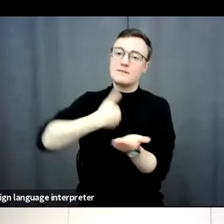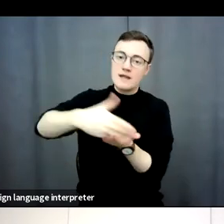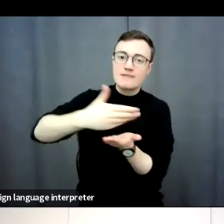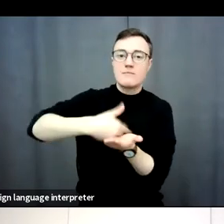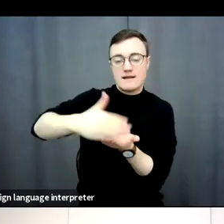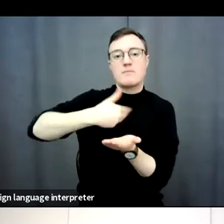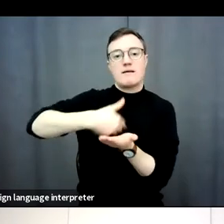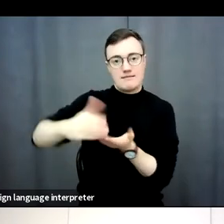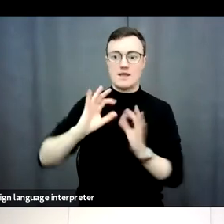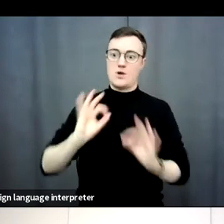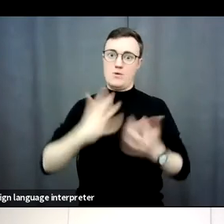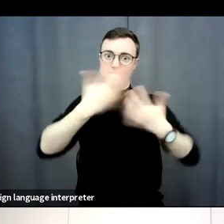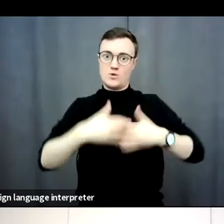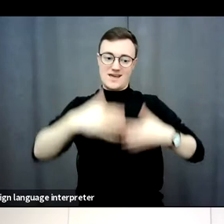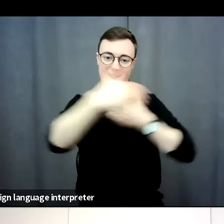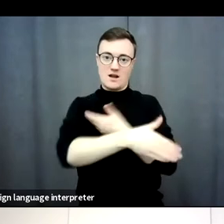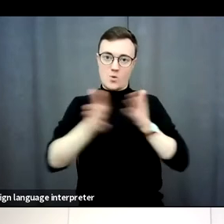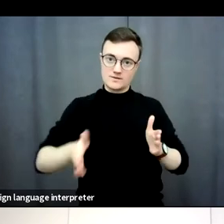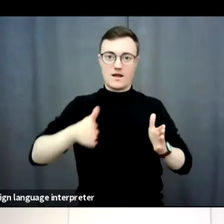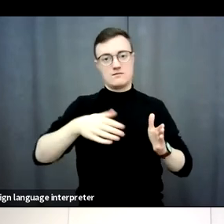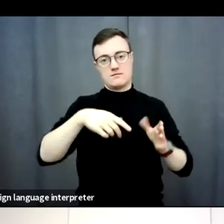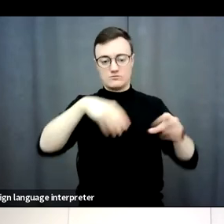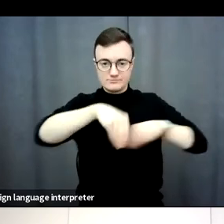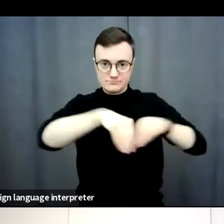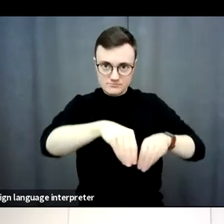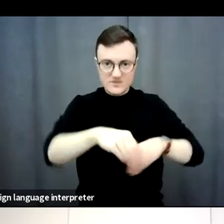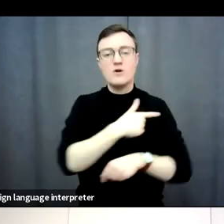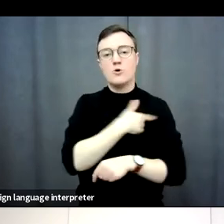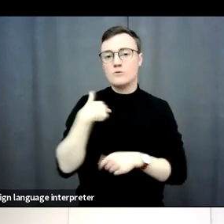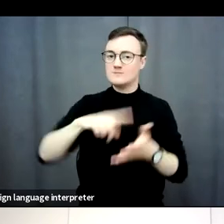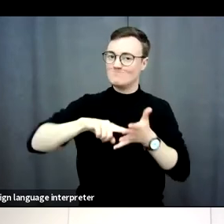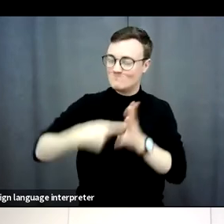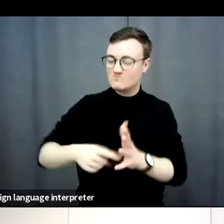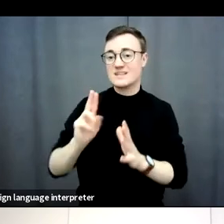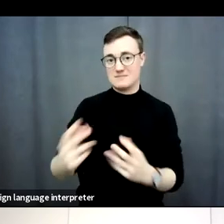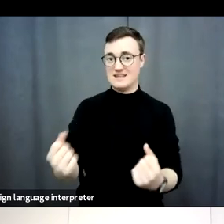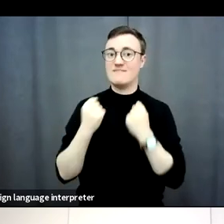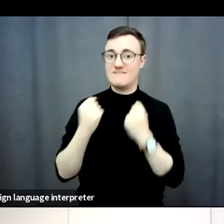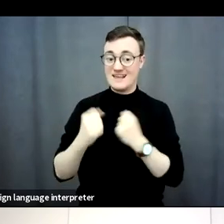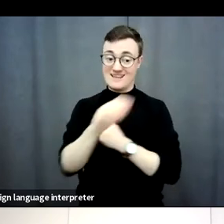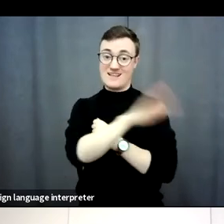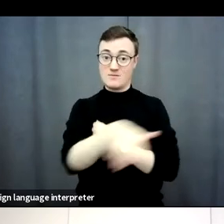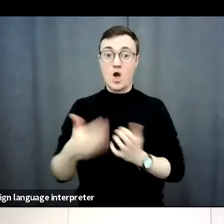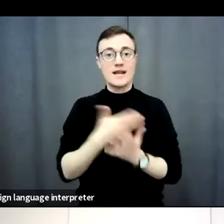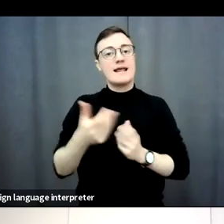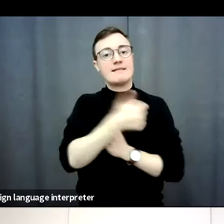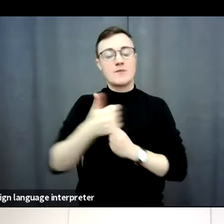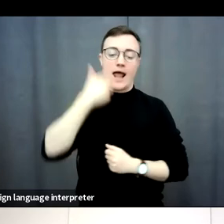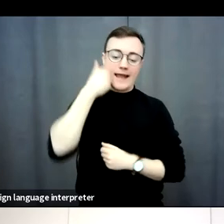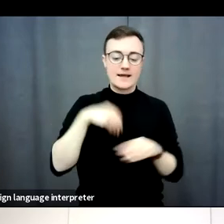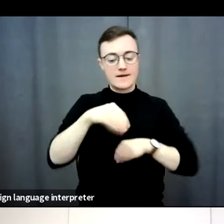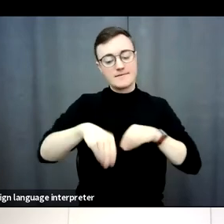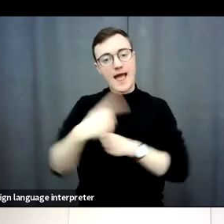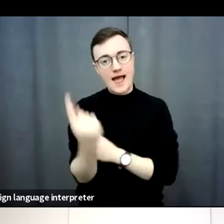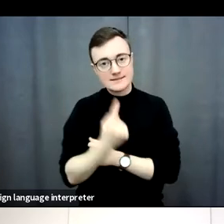do underline the importance of interactions and social cooperation with the other children in order to